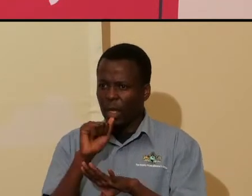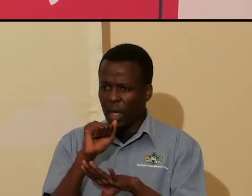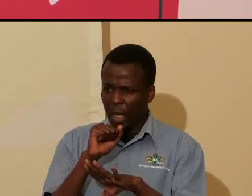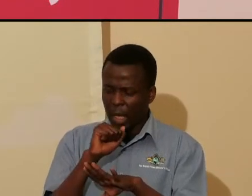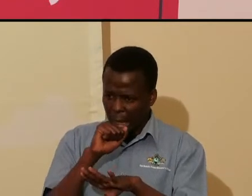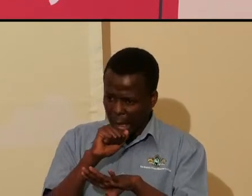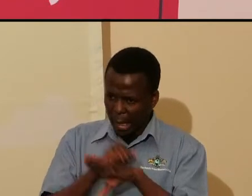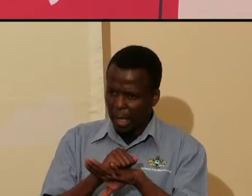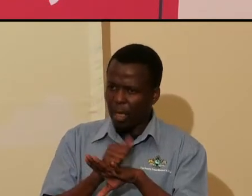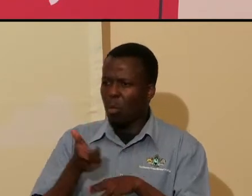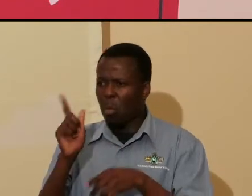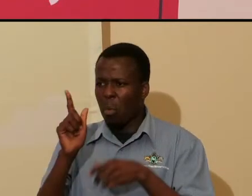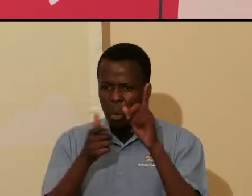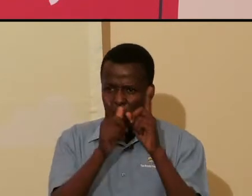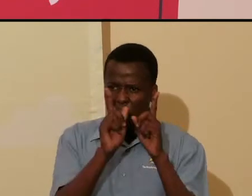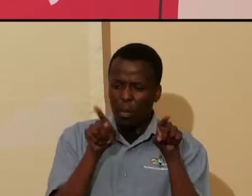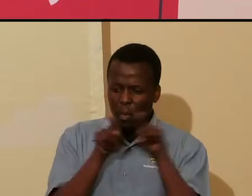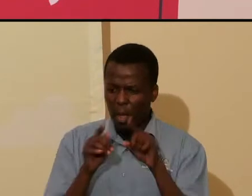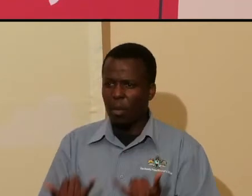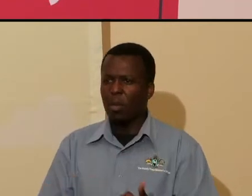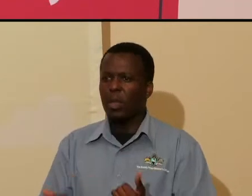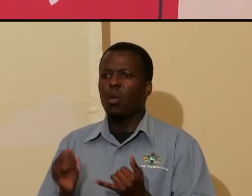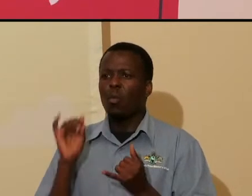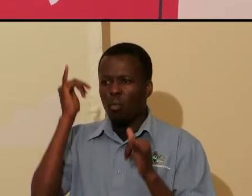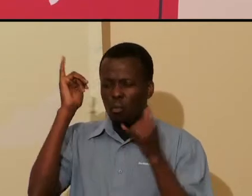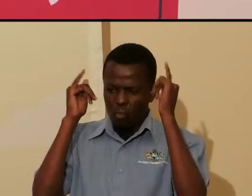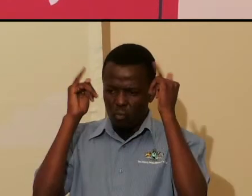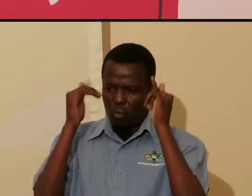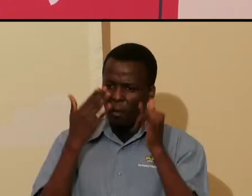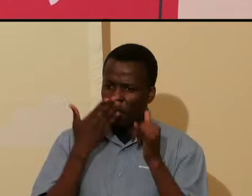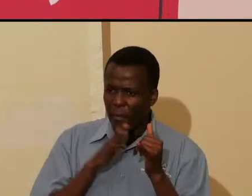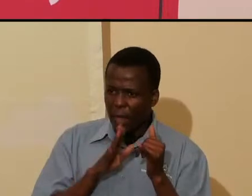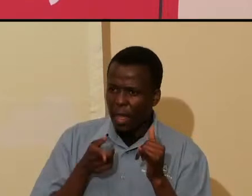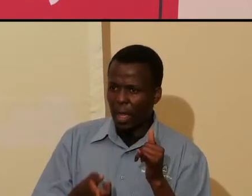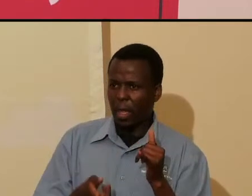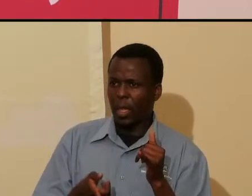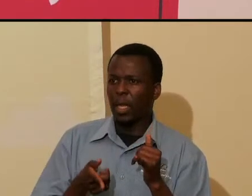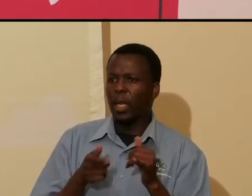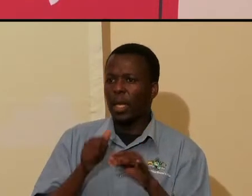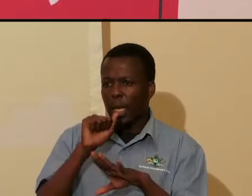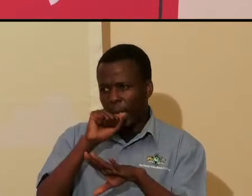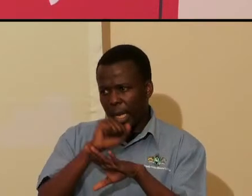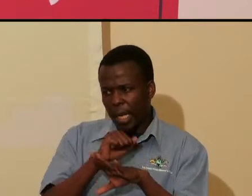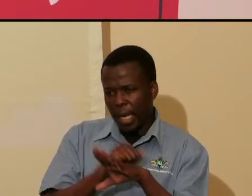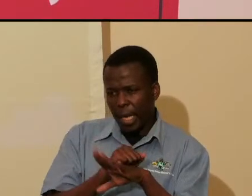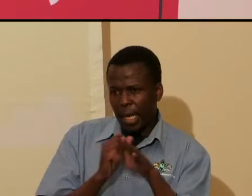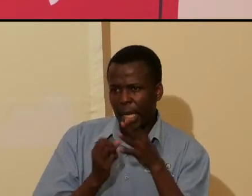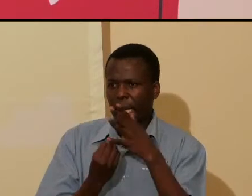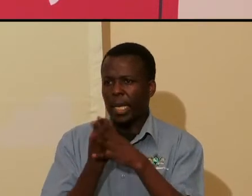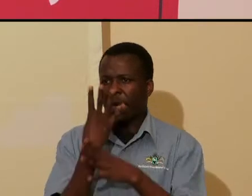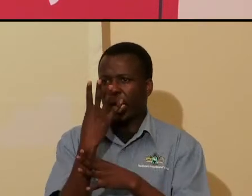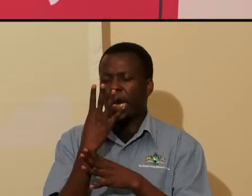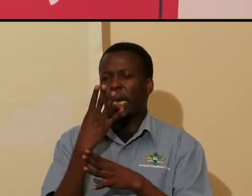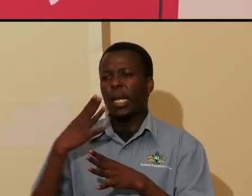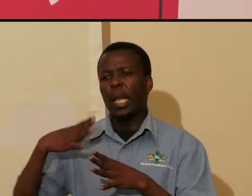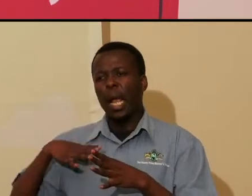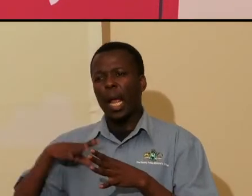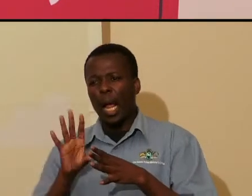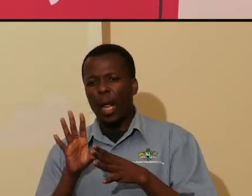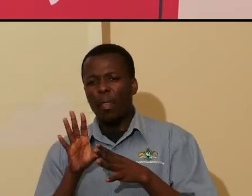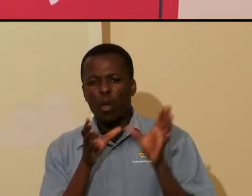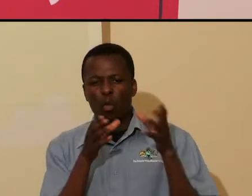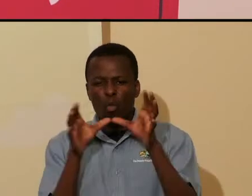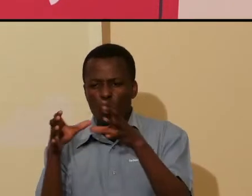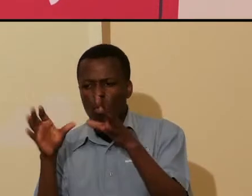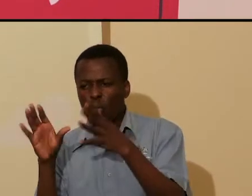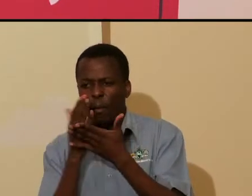launch, we will be then, doing advocacy issues, information sharing platforms, with the general population,